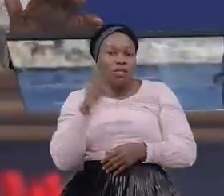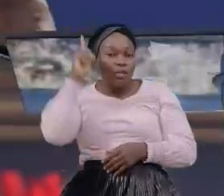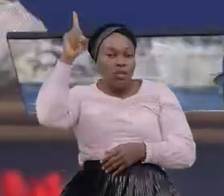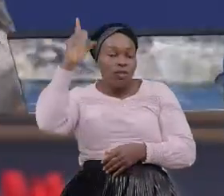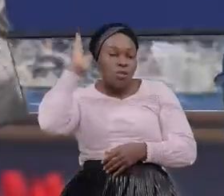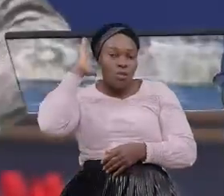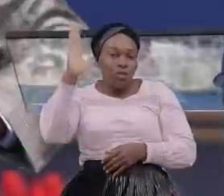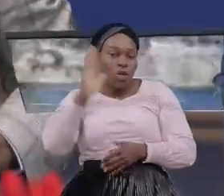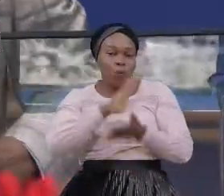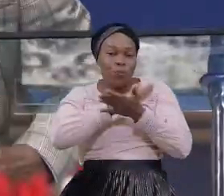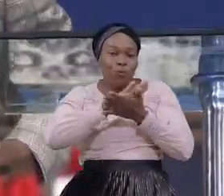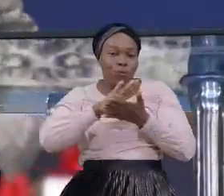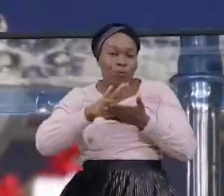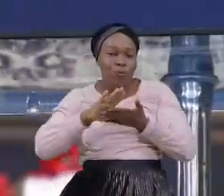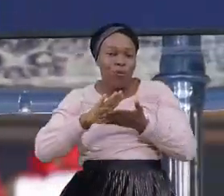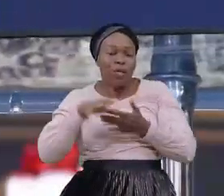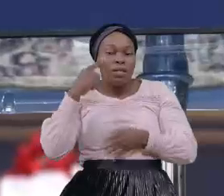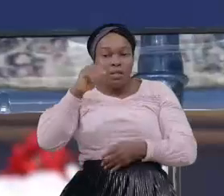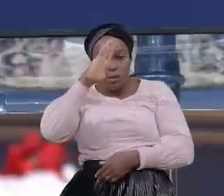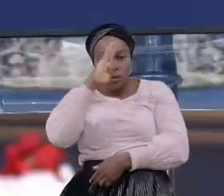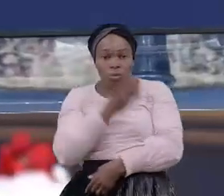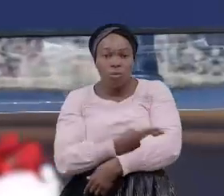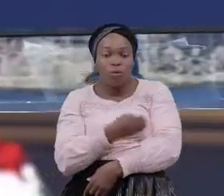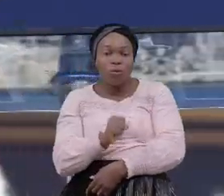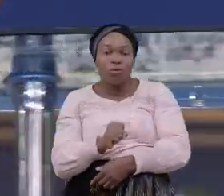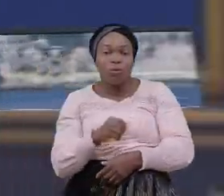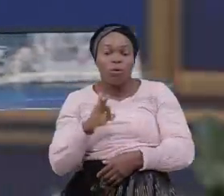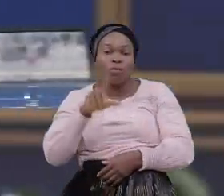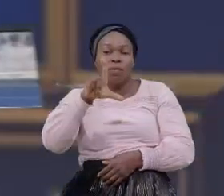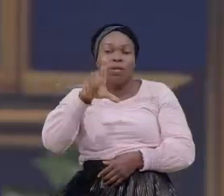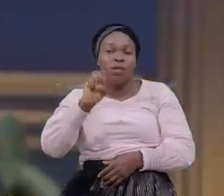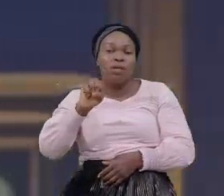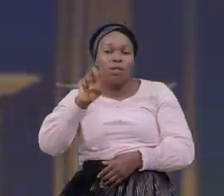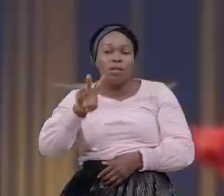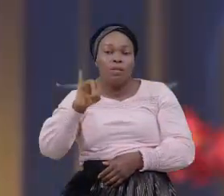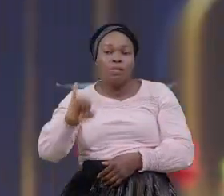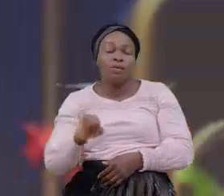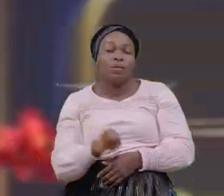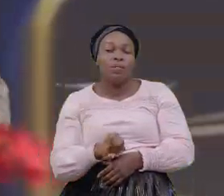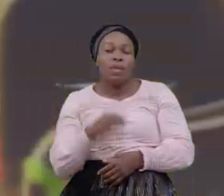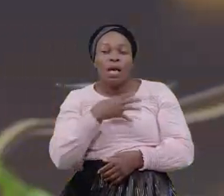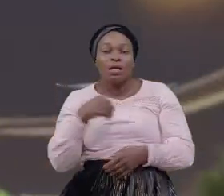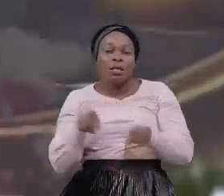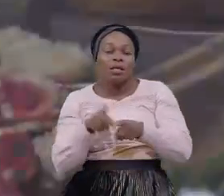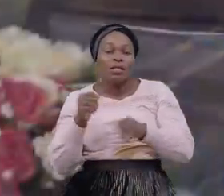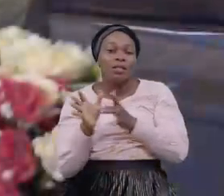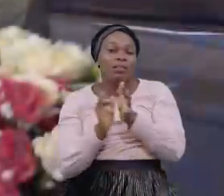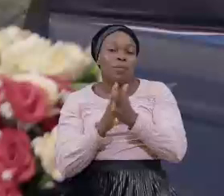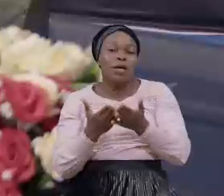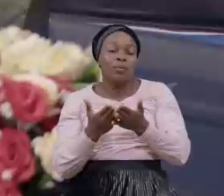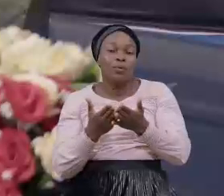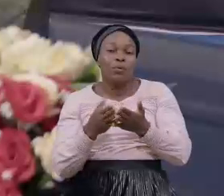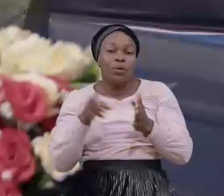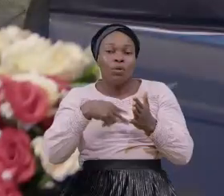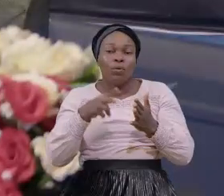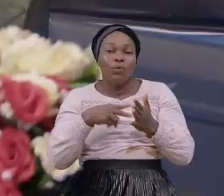purify the sons of Levi. As a Bible reader, I need to remind you,